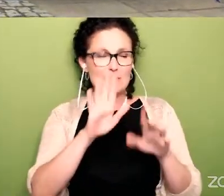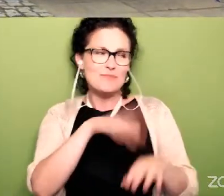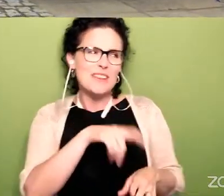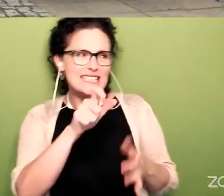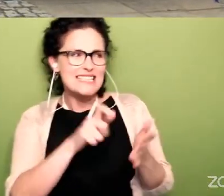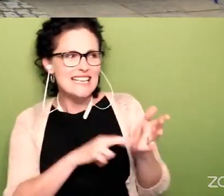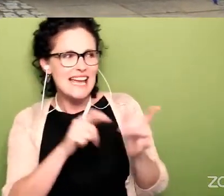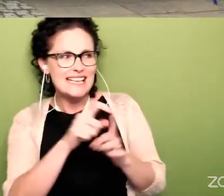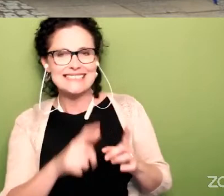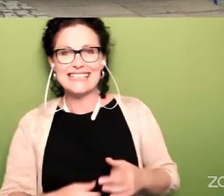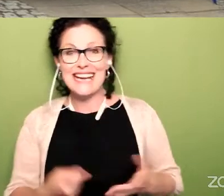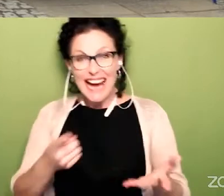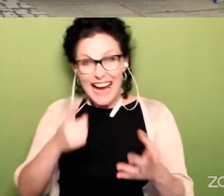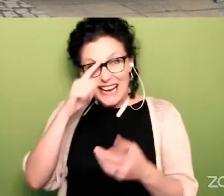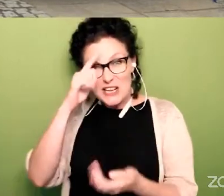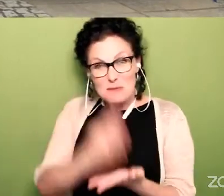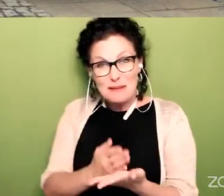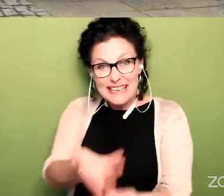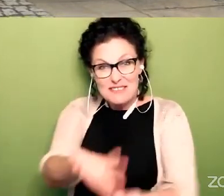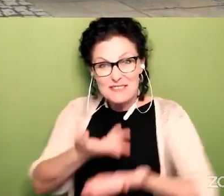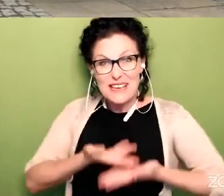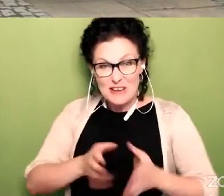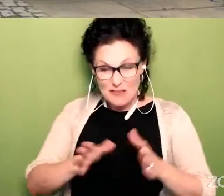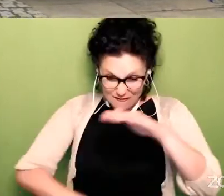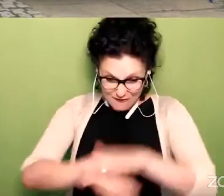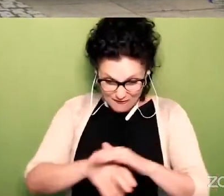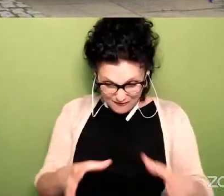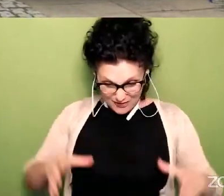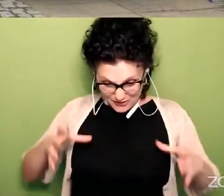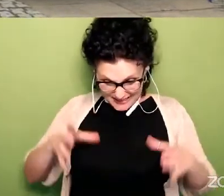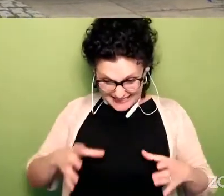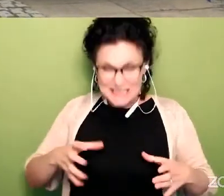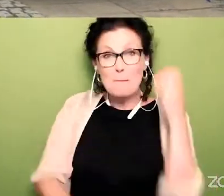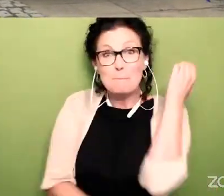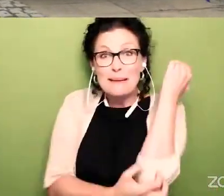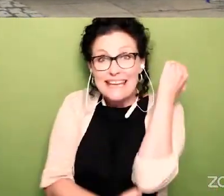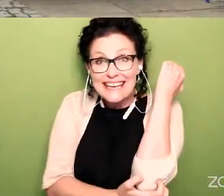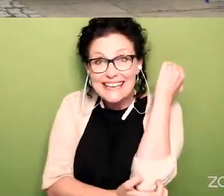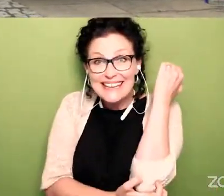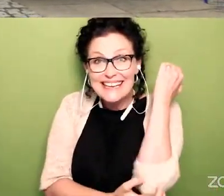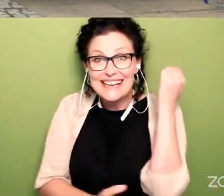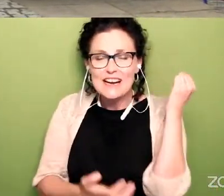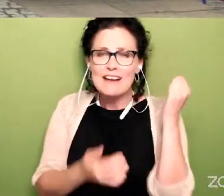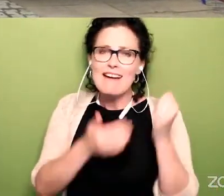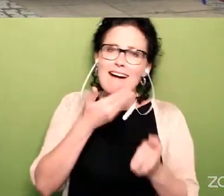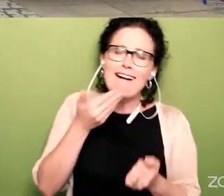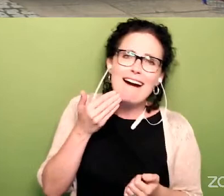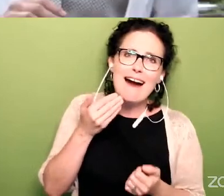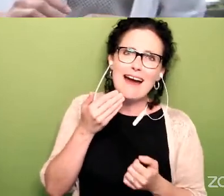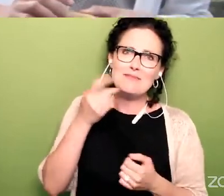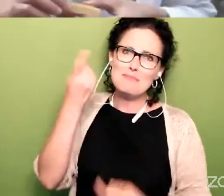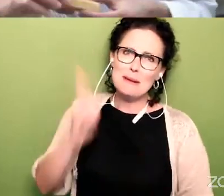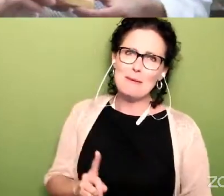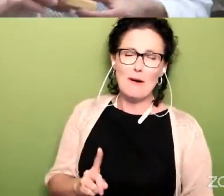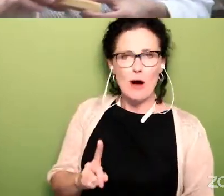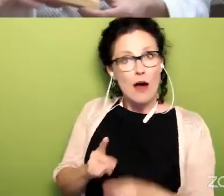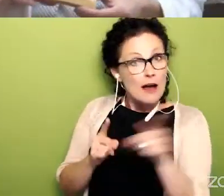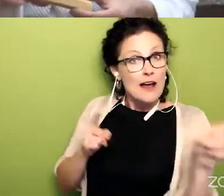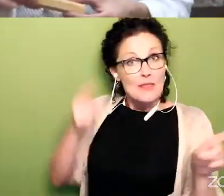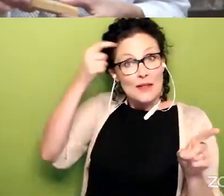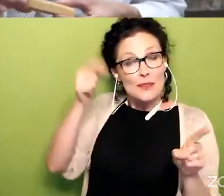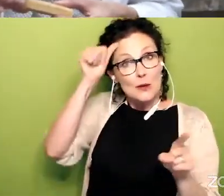cousin too. I was fearing Mandeep. They say your cousin Aaron is at the theatre.